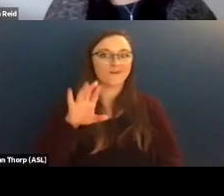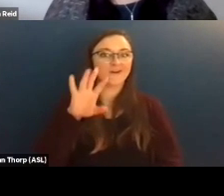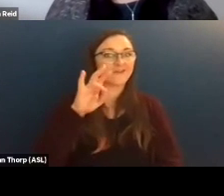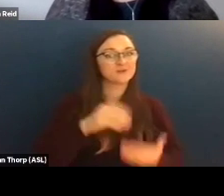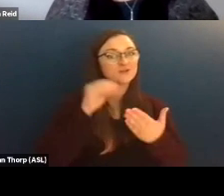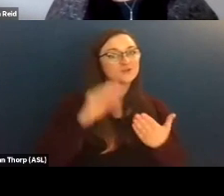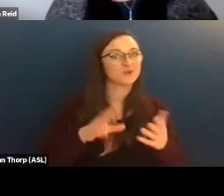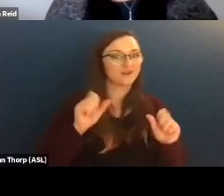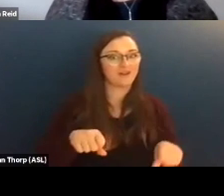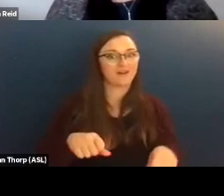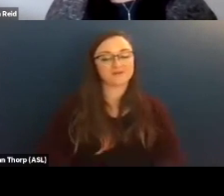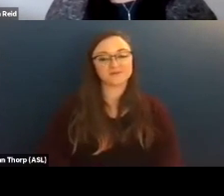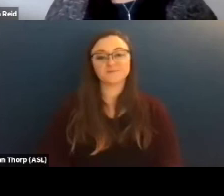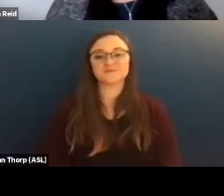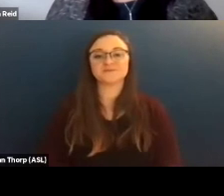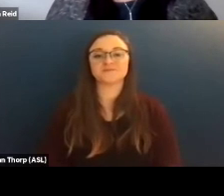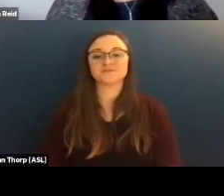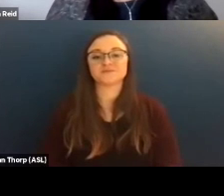can. Yes,